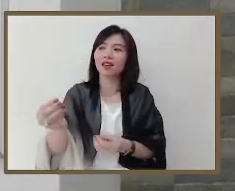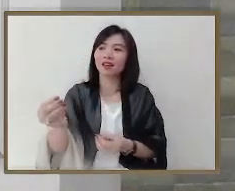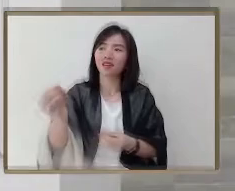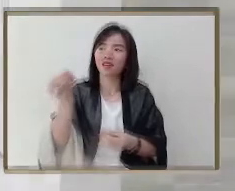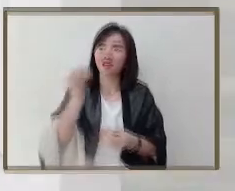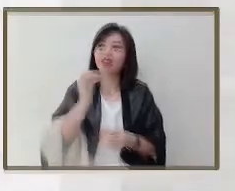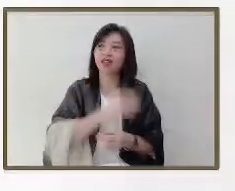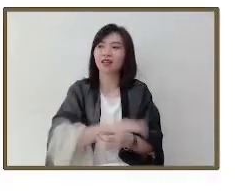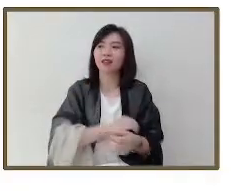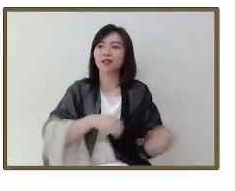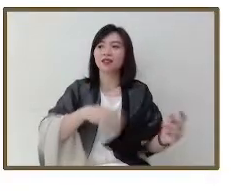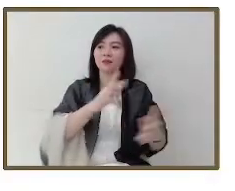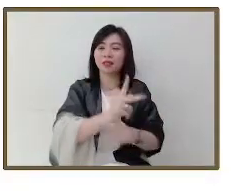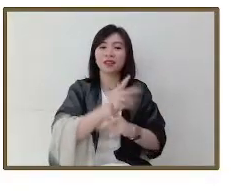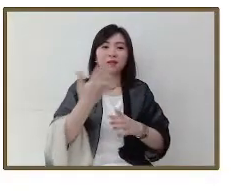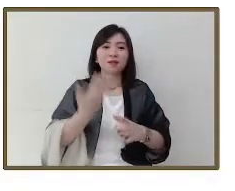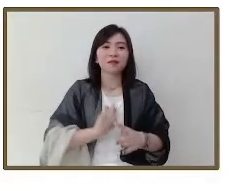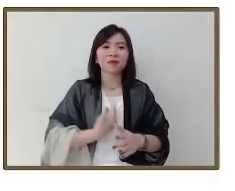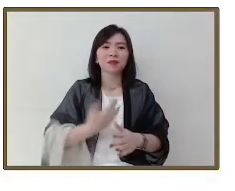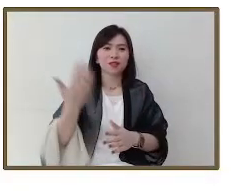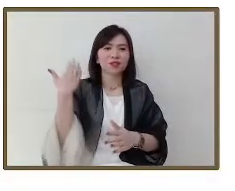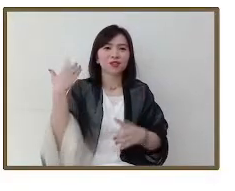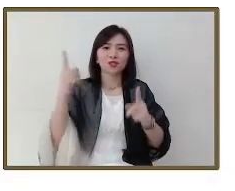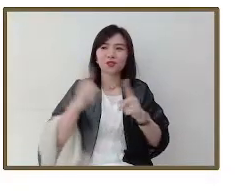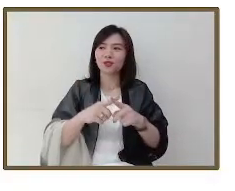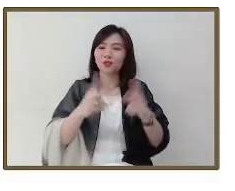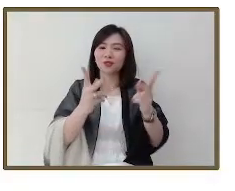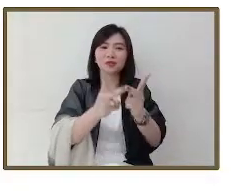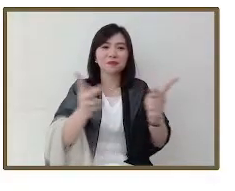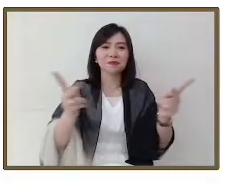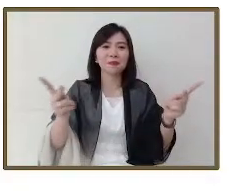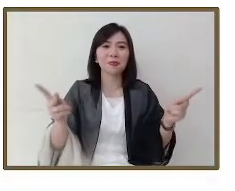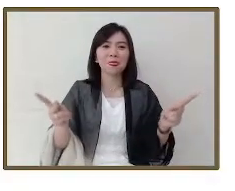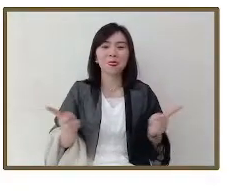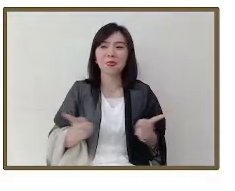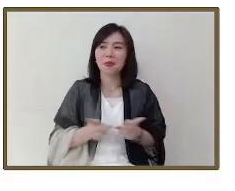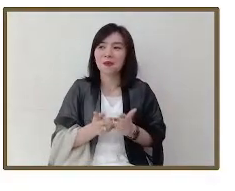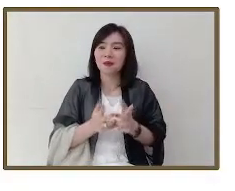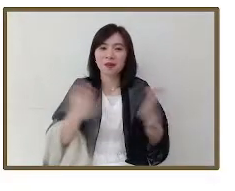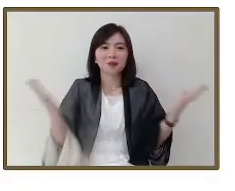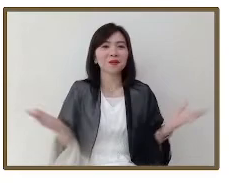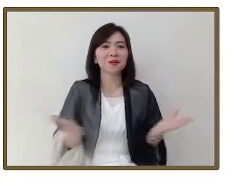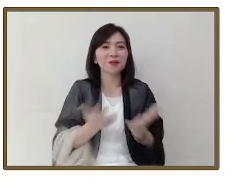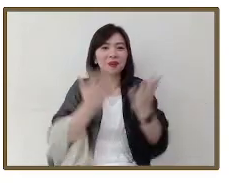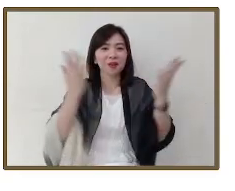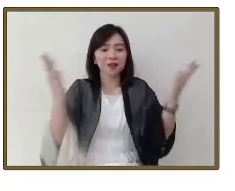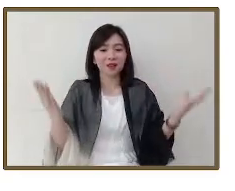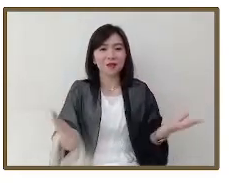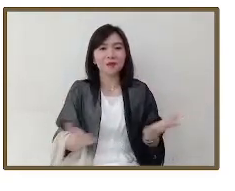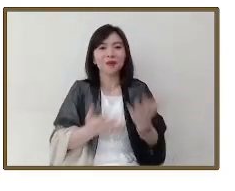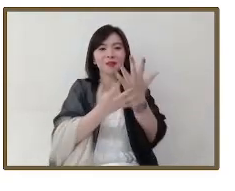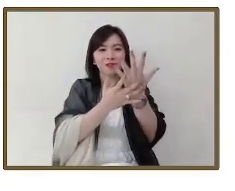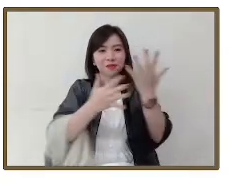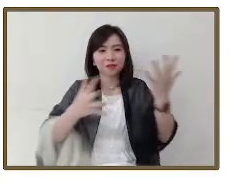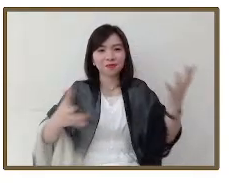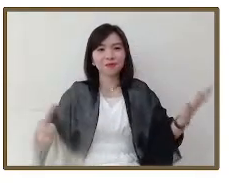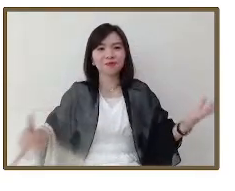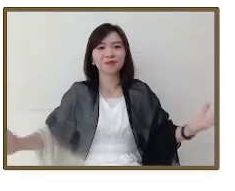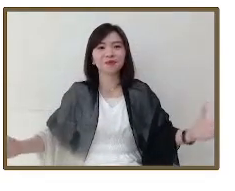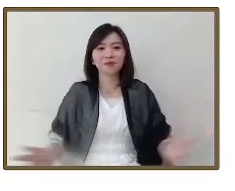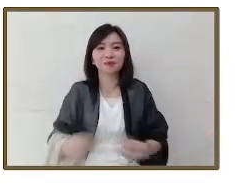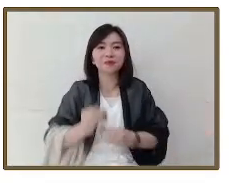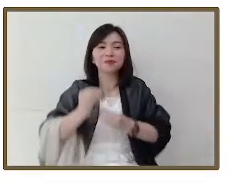gave. Take me back to the place where the blood